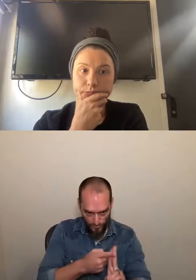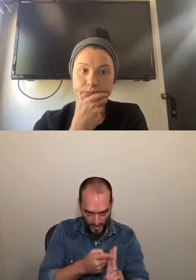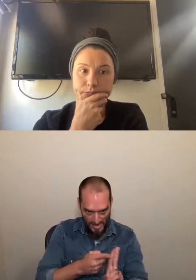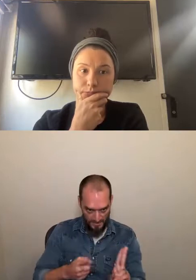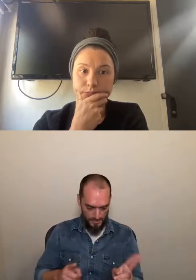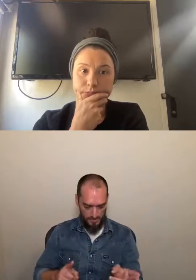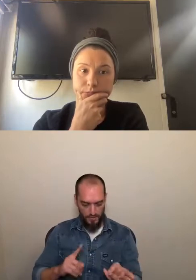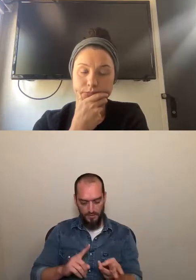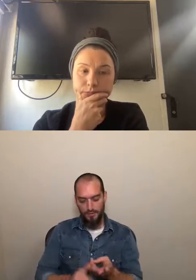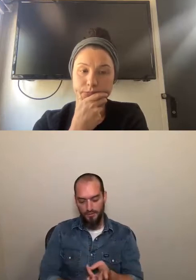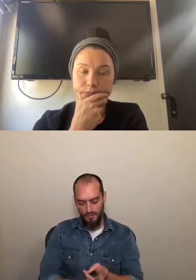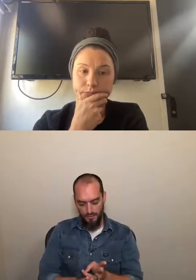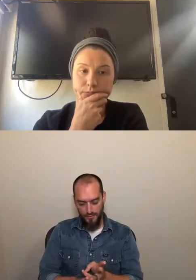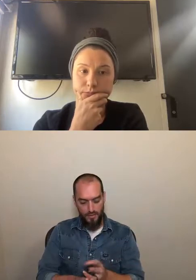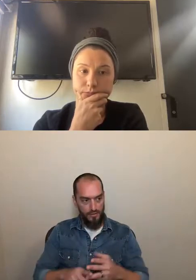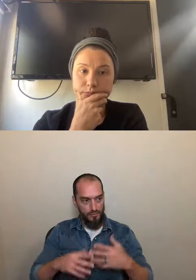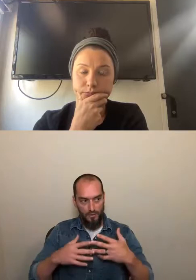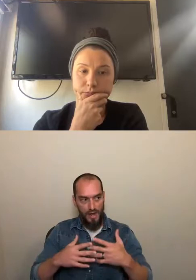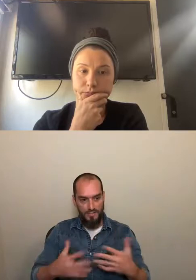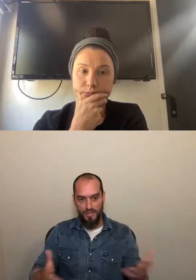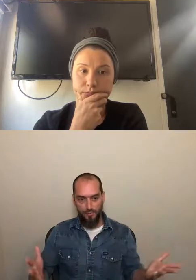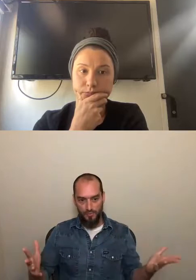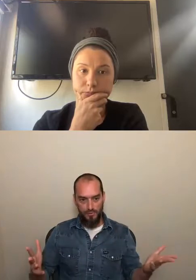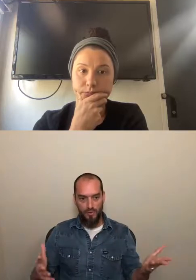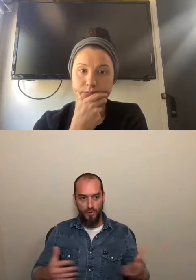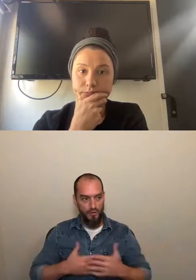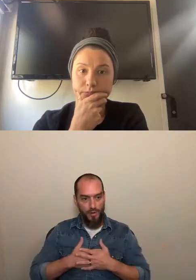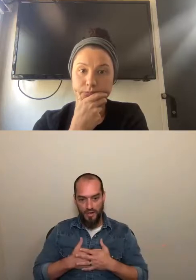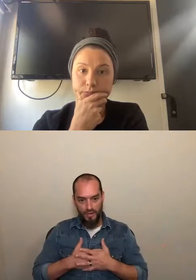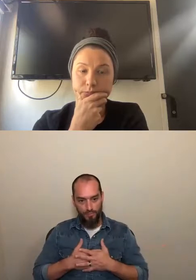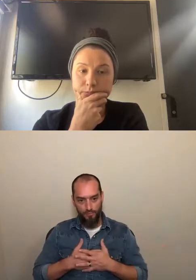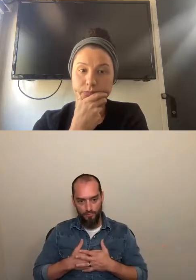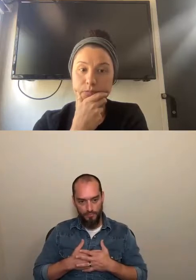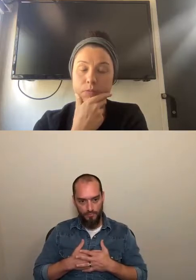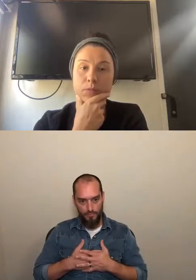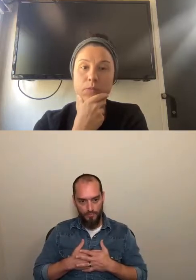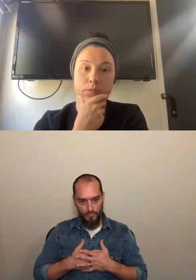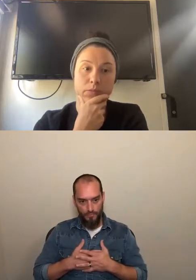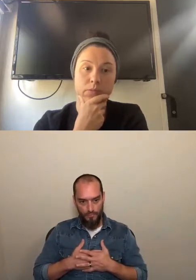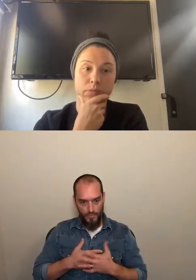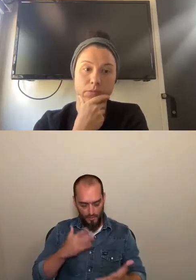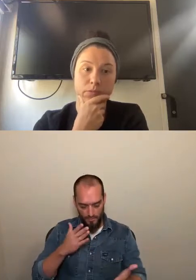prove that. And then when I sample, I'm wearing a body cam